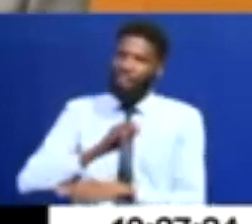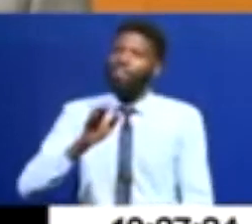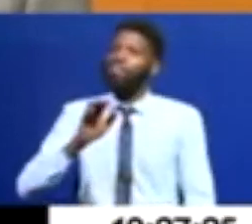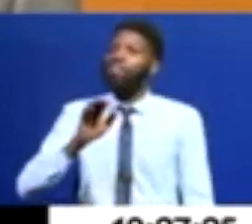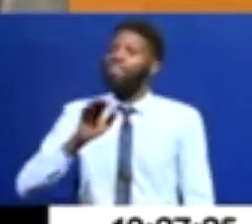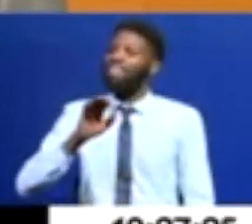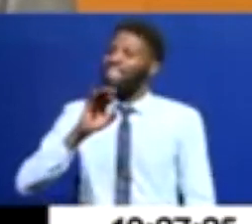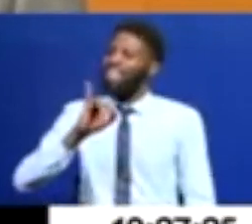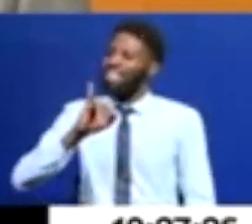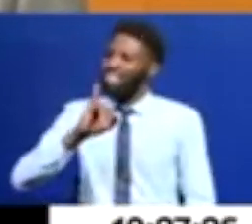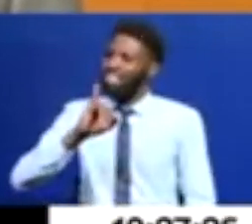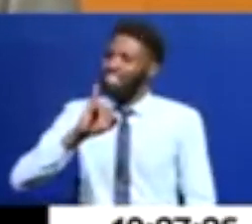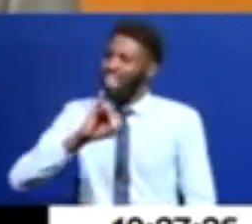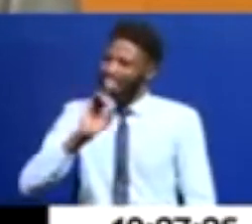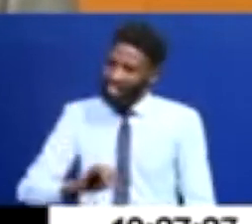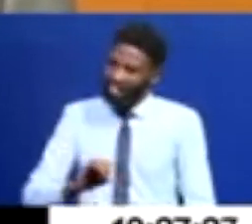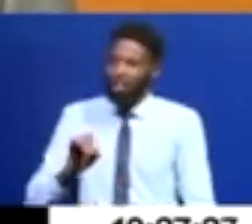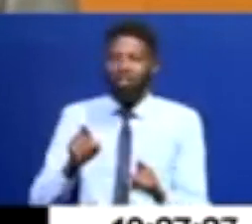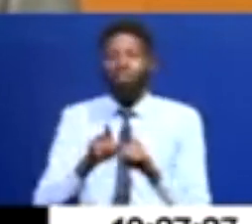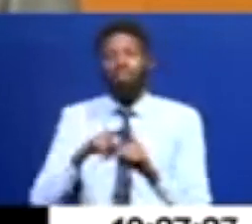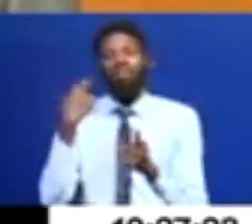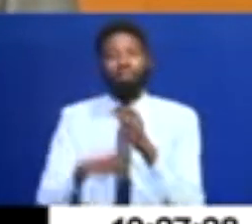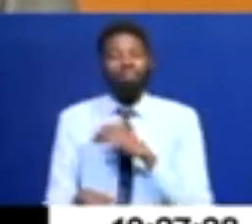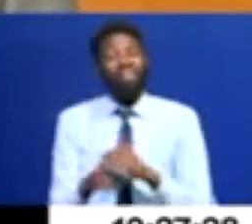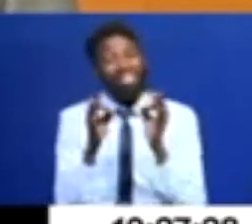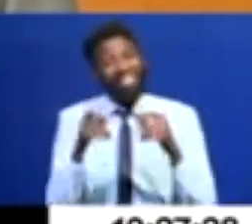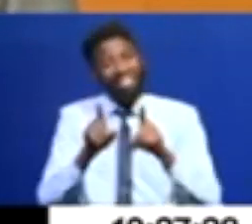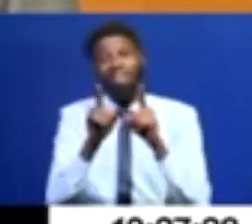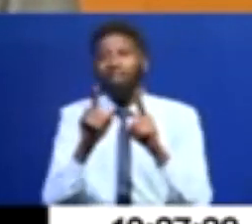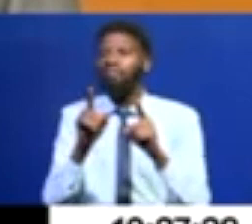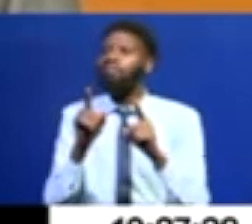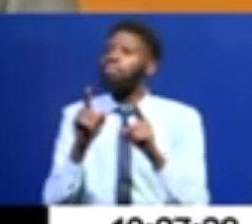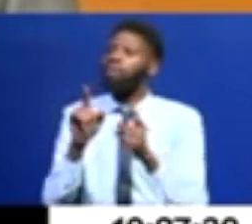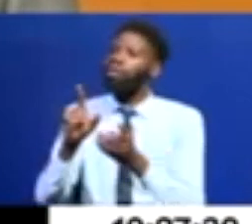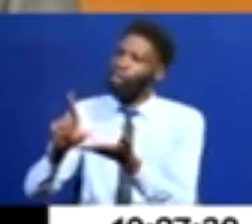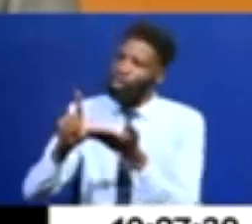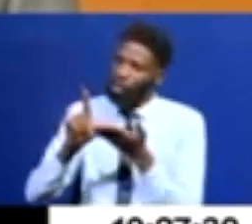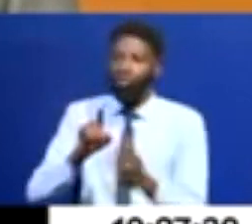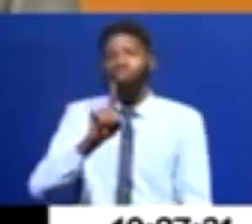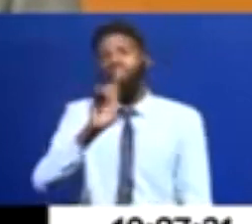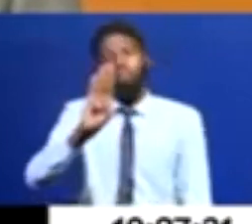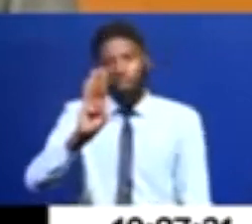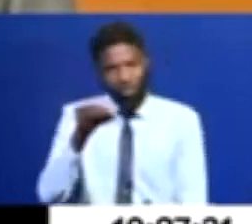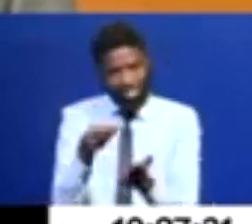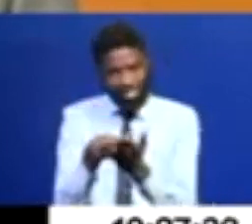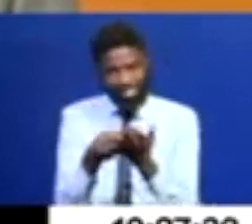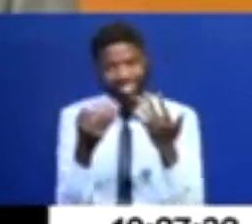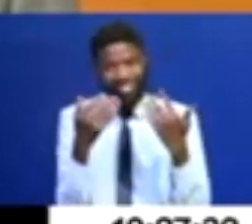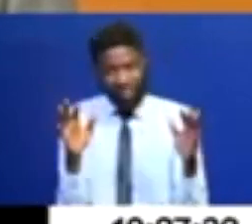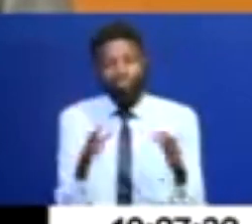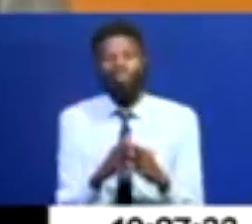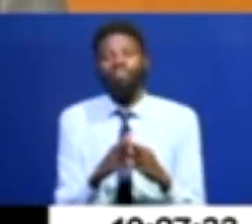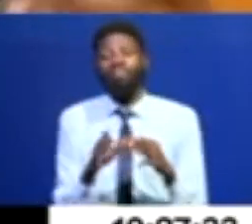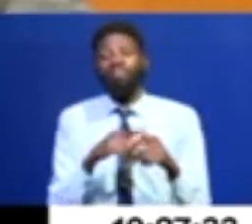assuming you are dealing with a large transaction where you had borrowed up to ₦1 billion. Again, if I use the large amounts, and we are saying